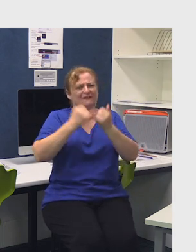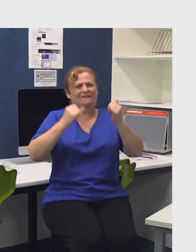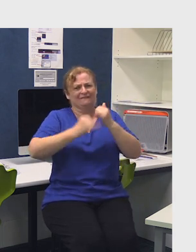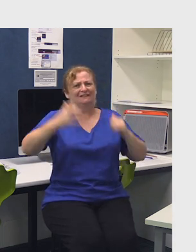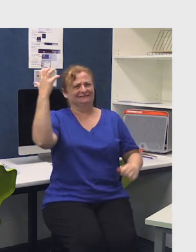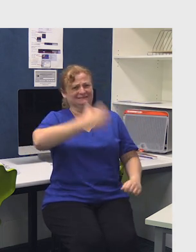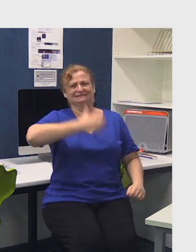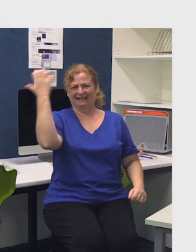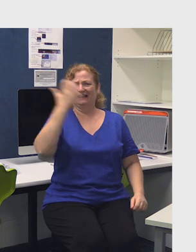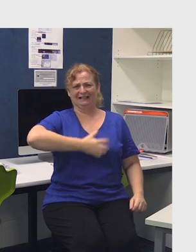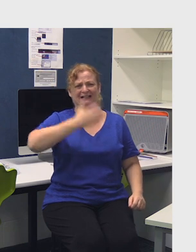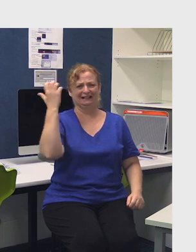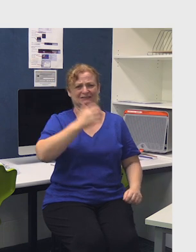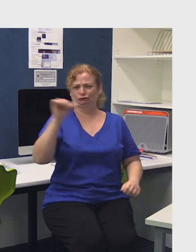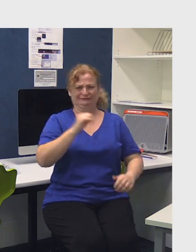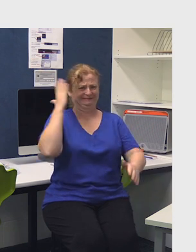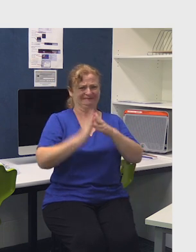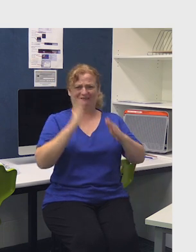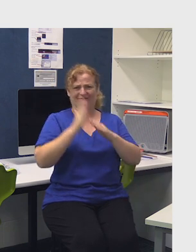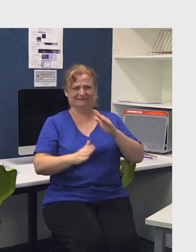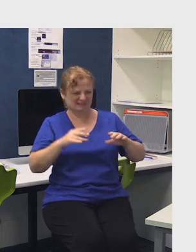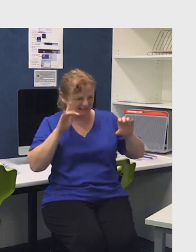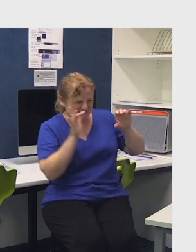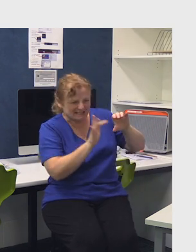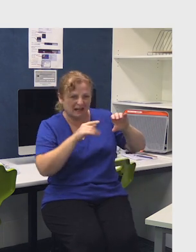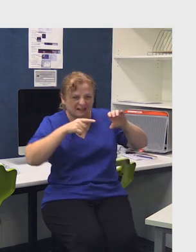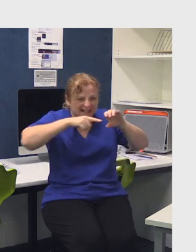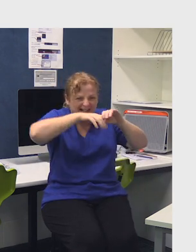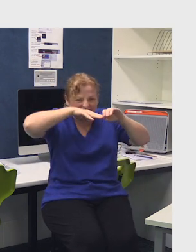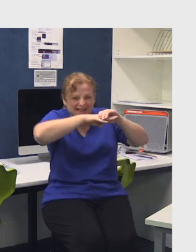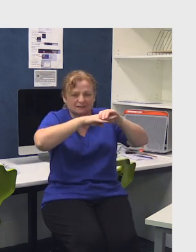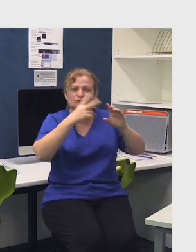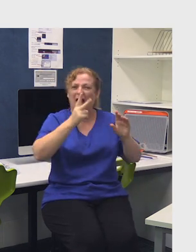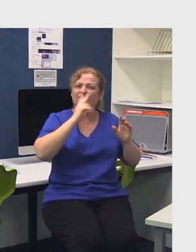So we should never touch the inside of a 240 volt device.